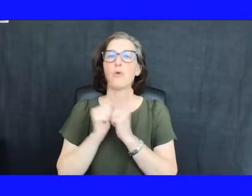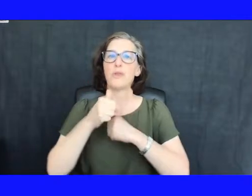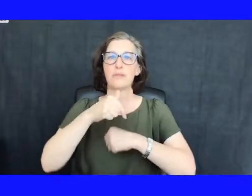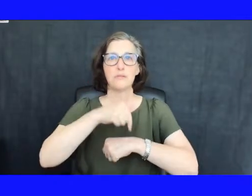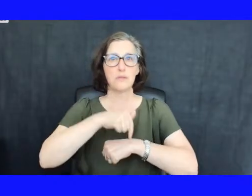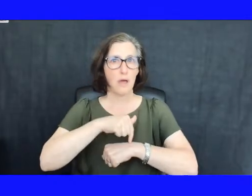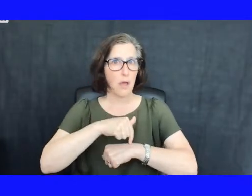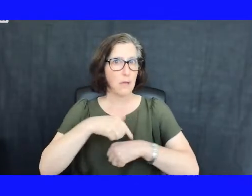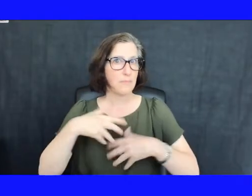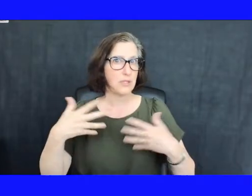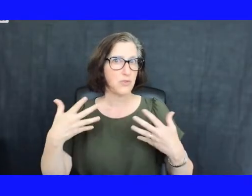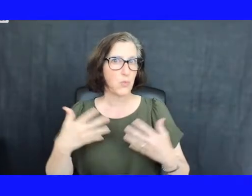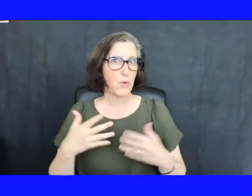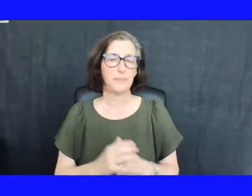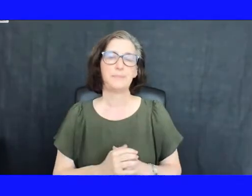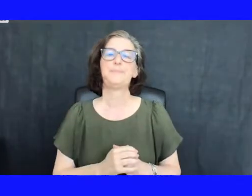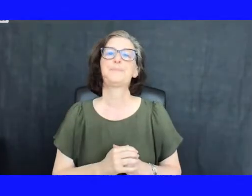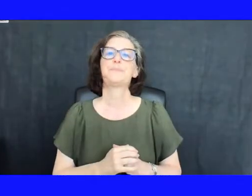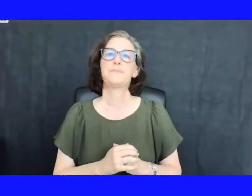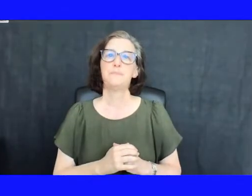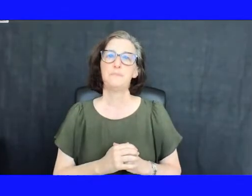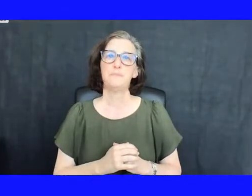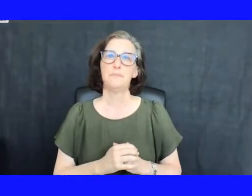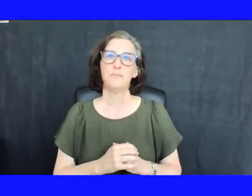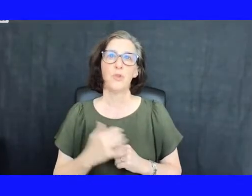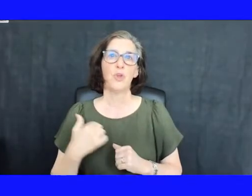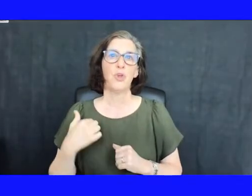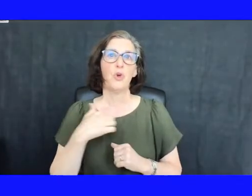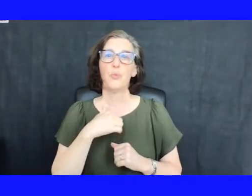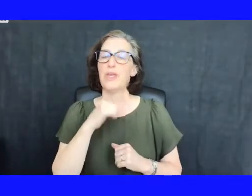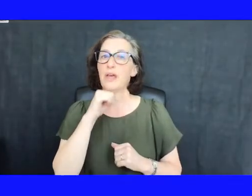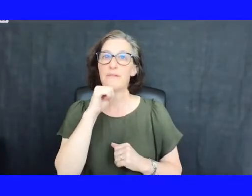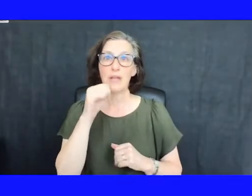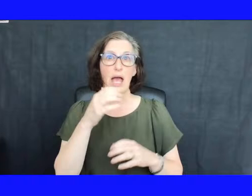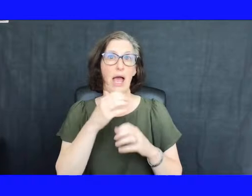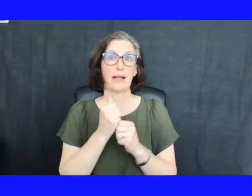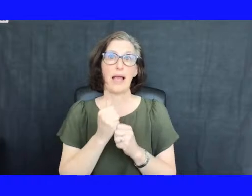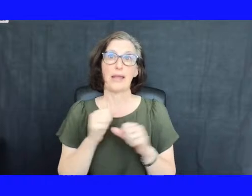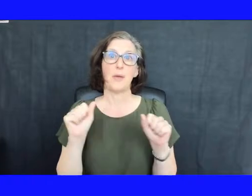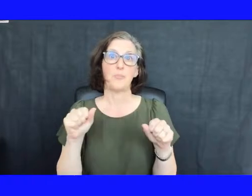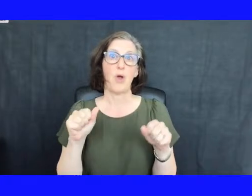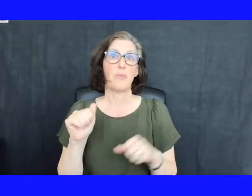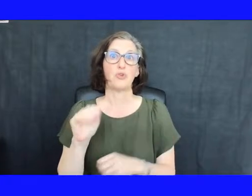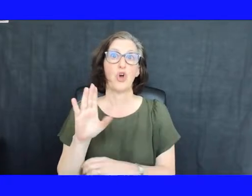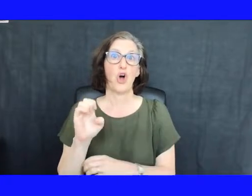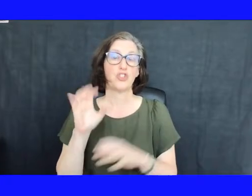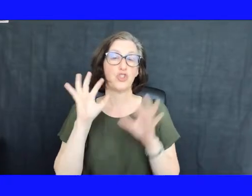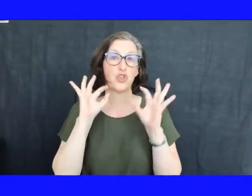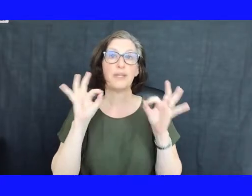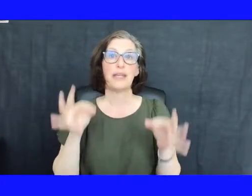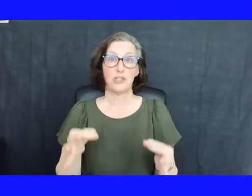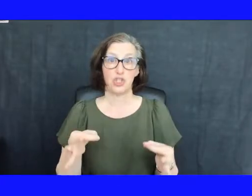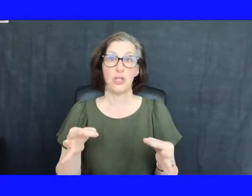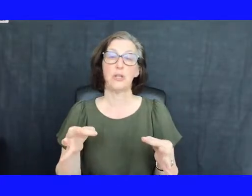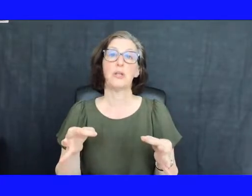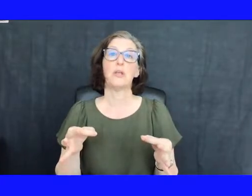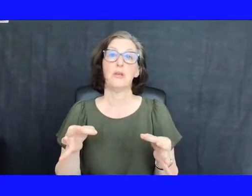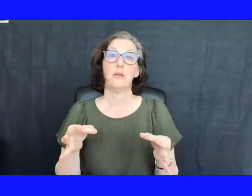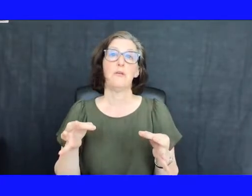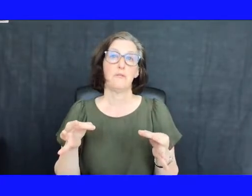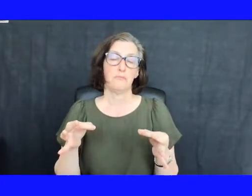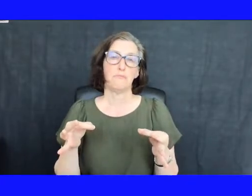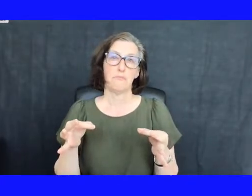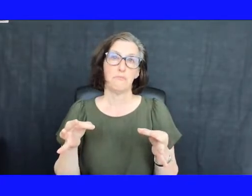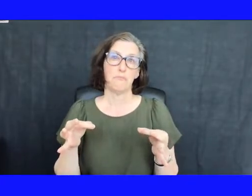did revise the EEO policy in August 2020 to reflect the changes in law, and also